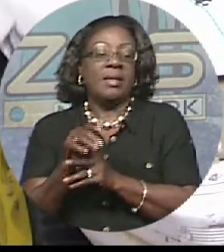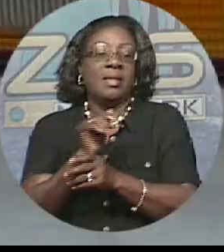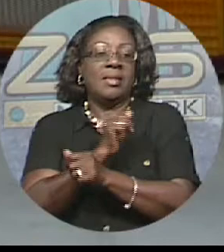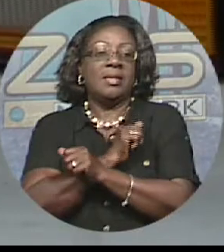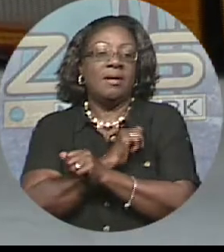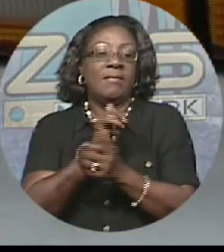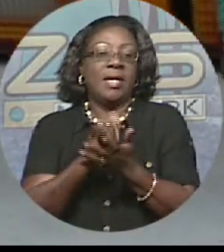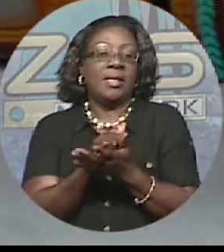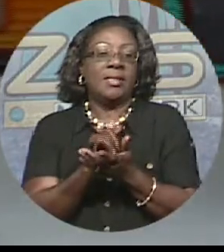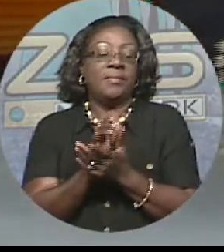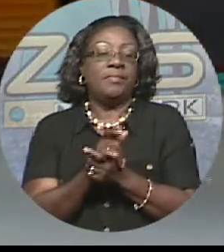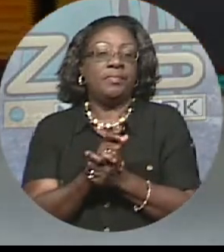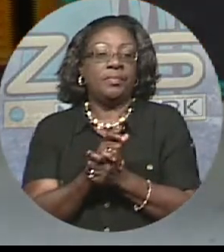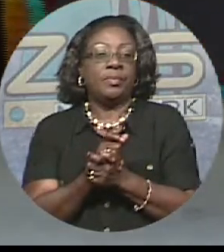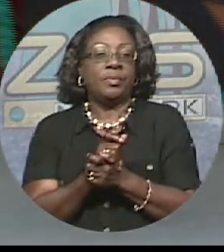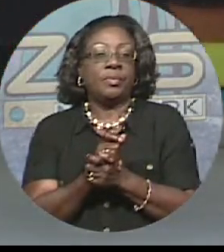love it.